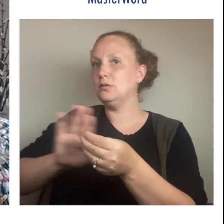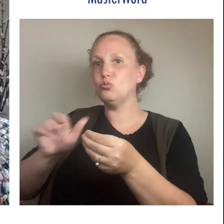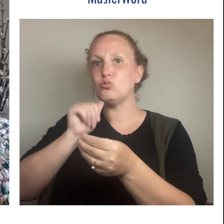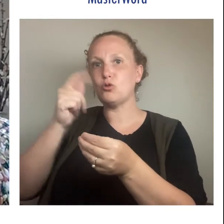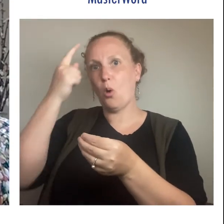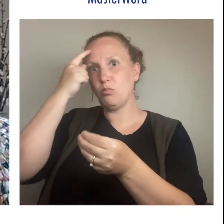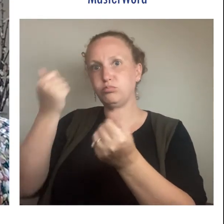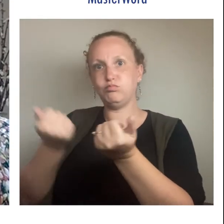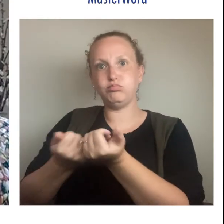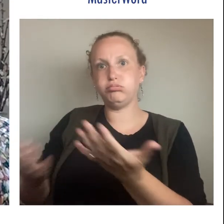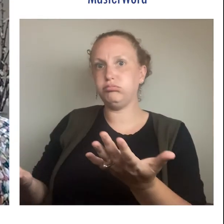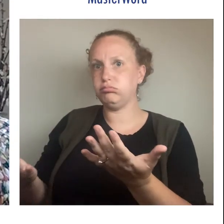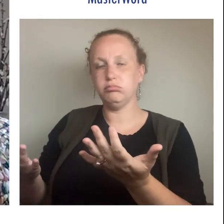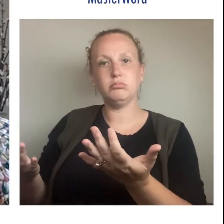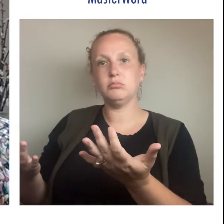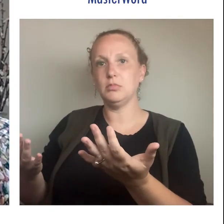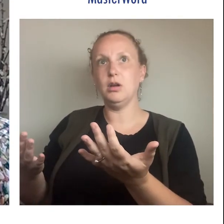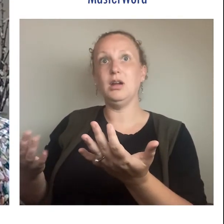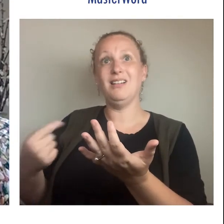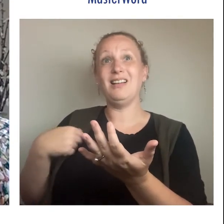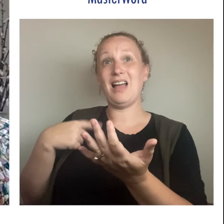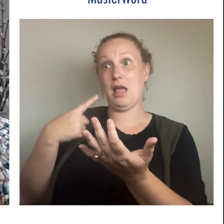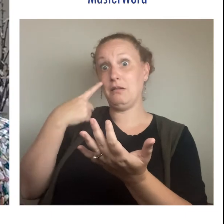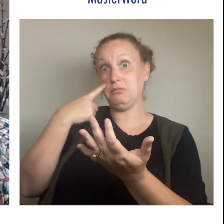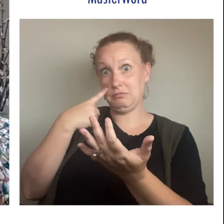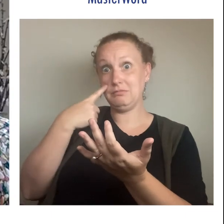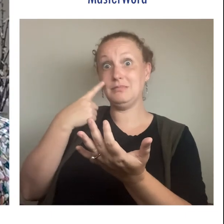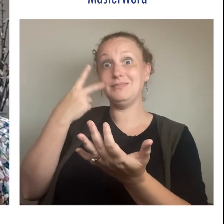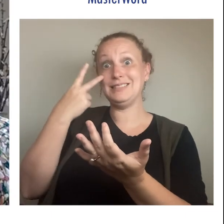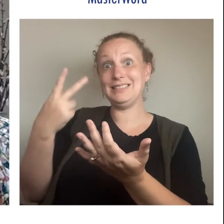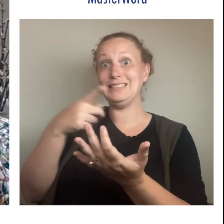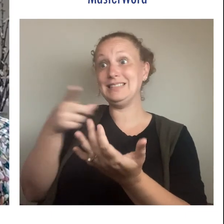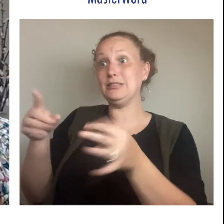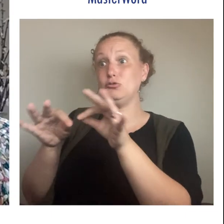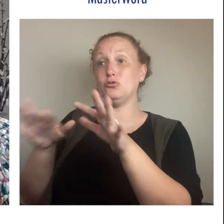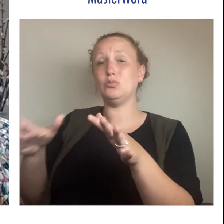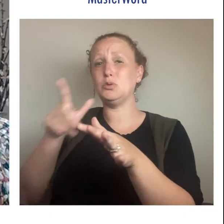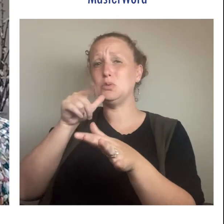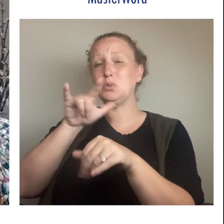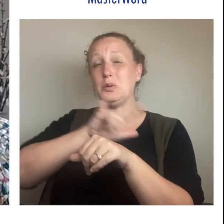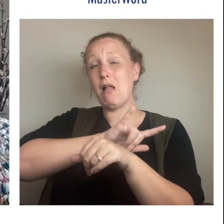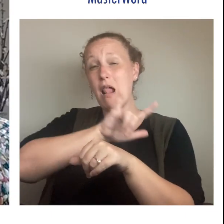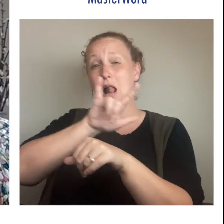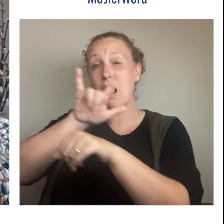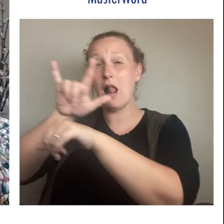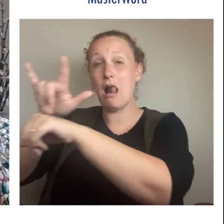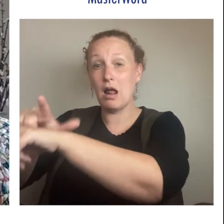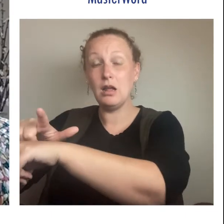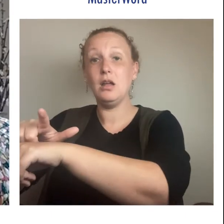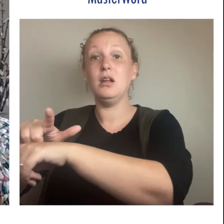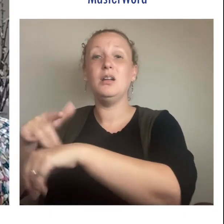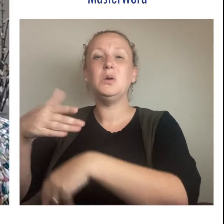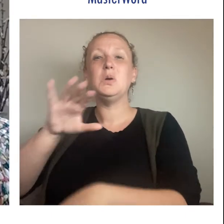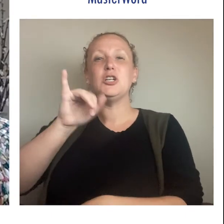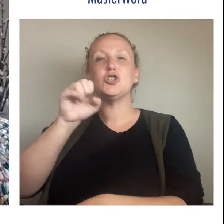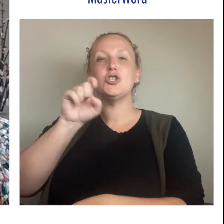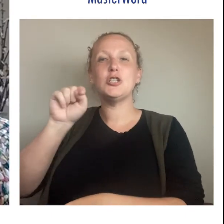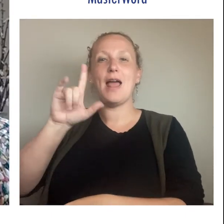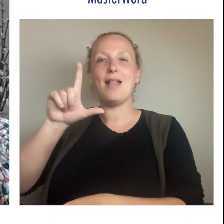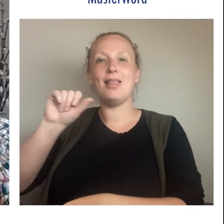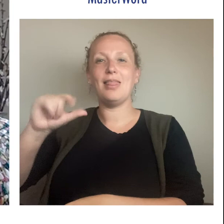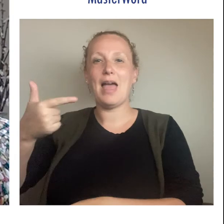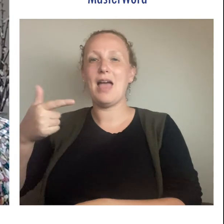and I've seen interpreters who are jet lagged and just gave up and had to take a break and give